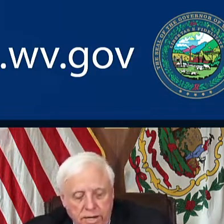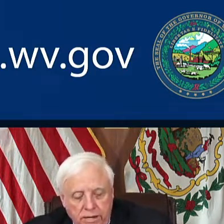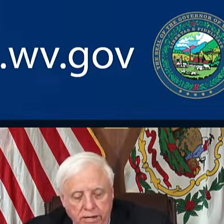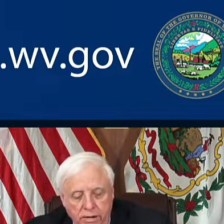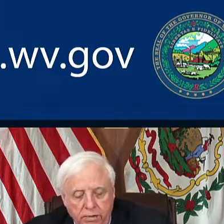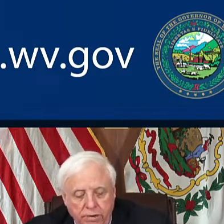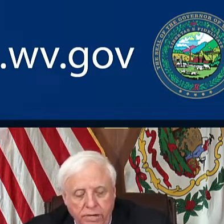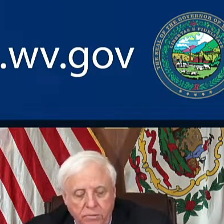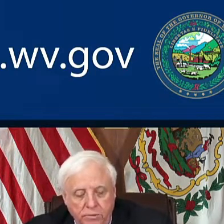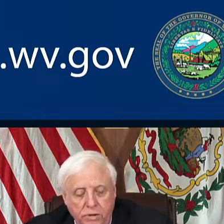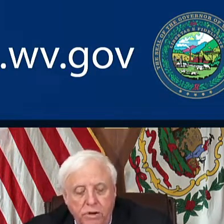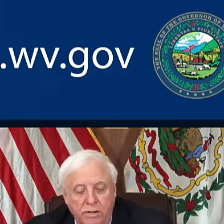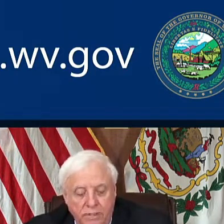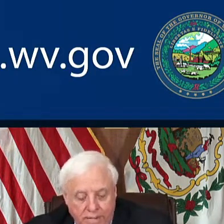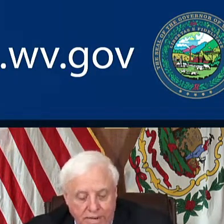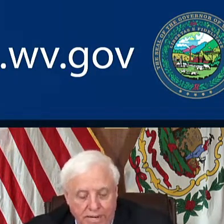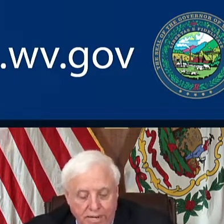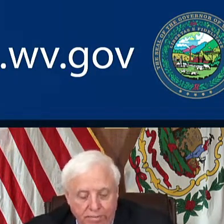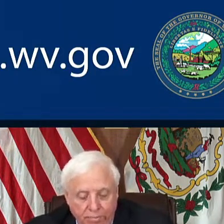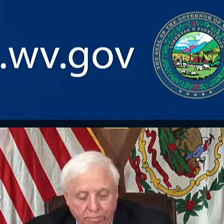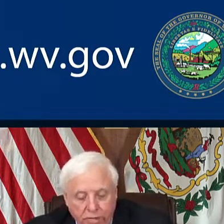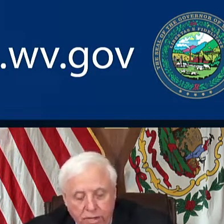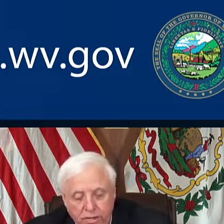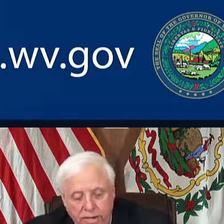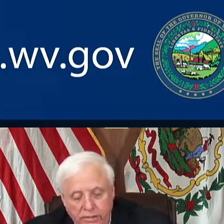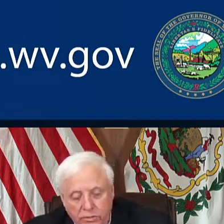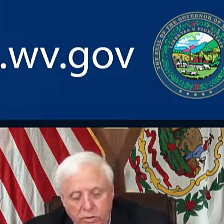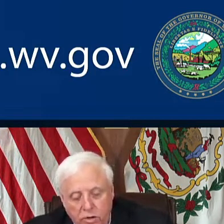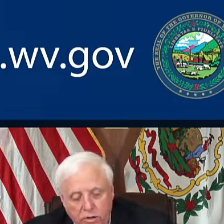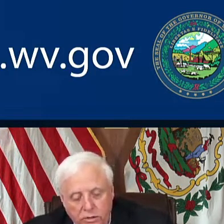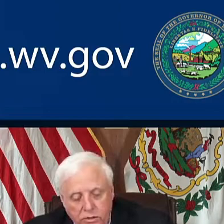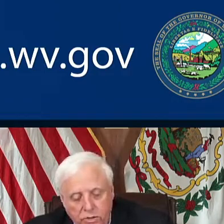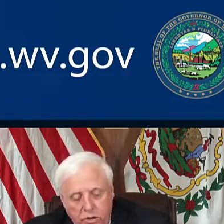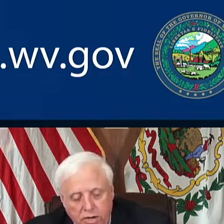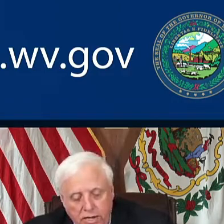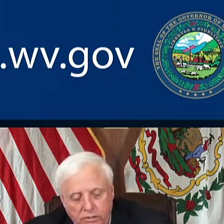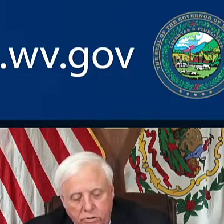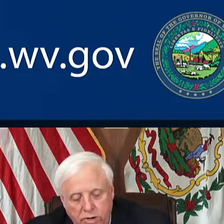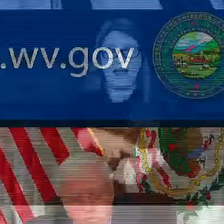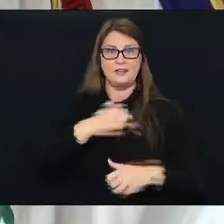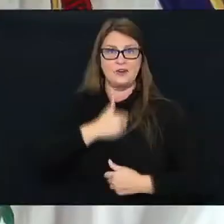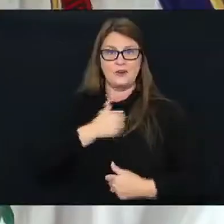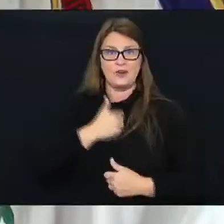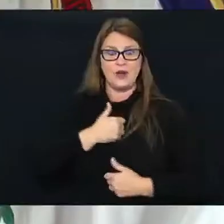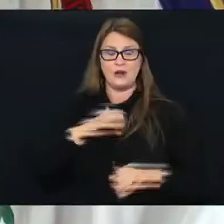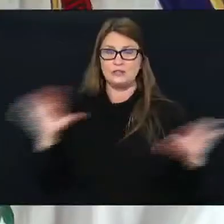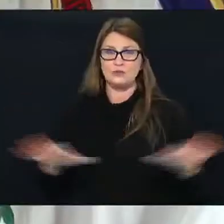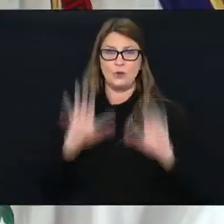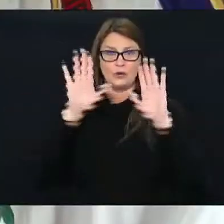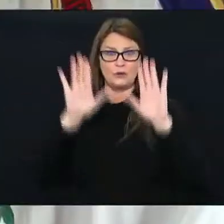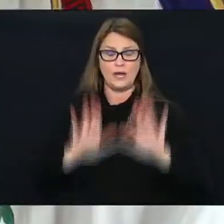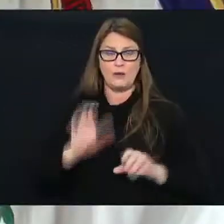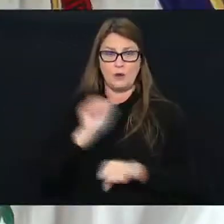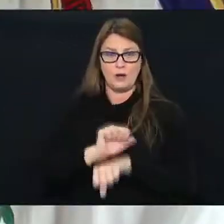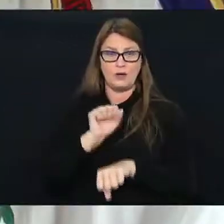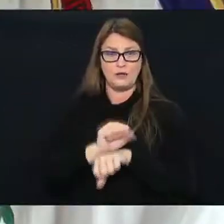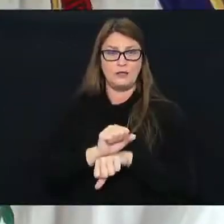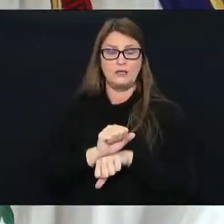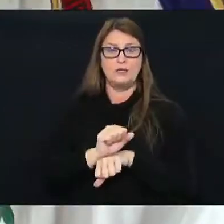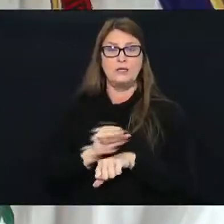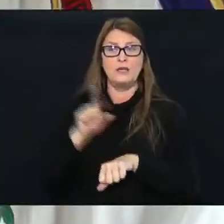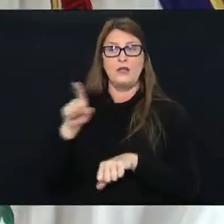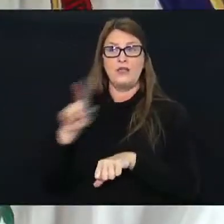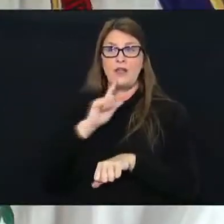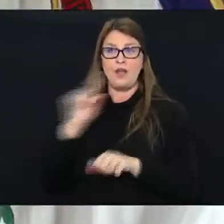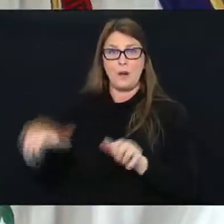Okay, and they're available starting today. The National Guard's doing all kinds of great work. We know that they're